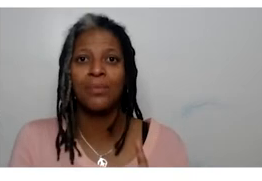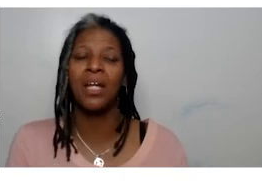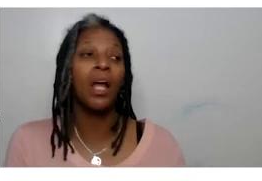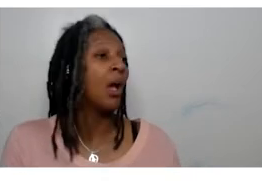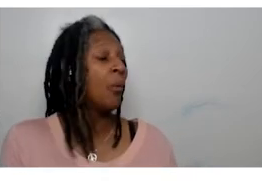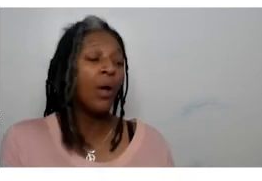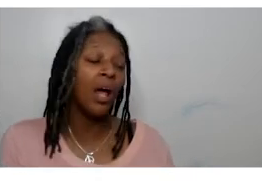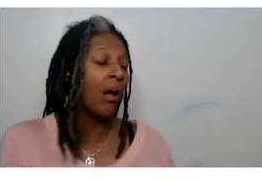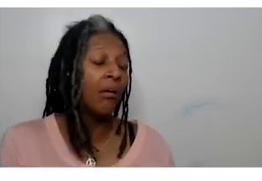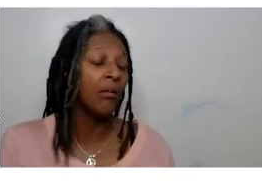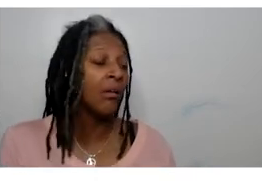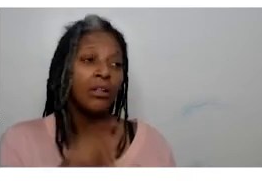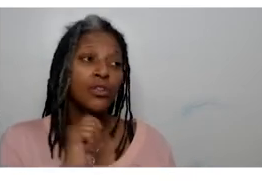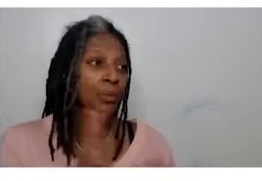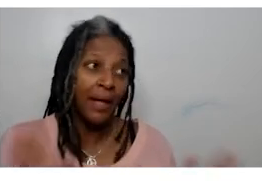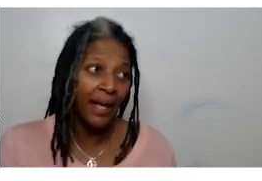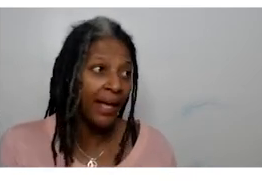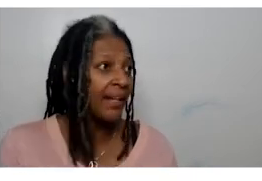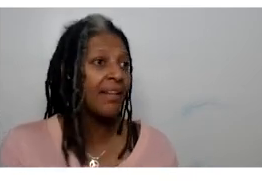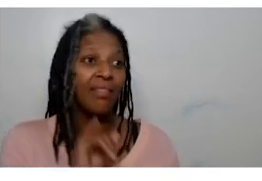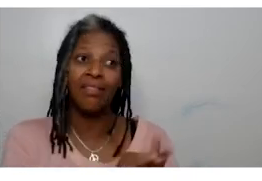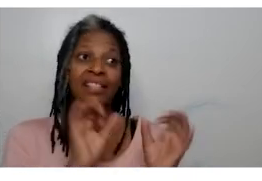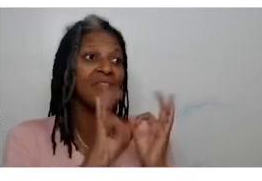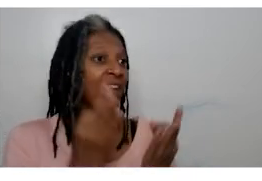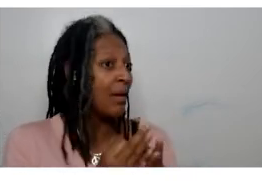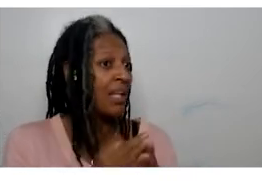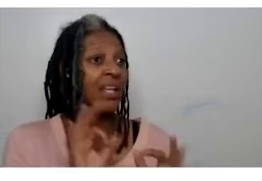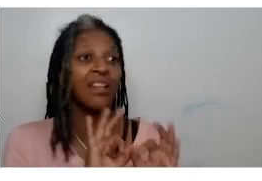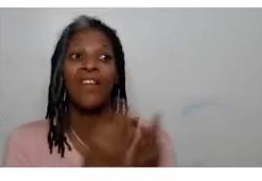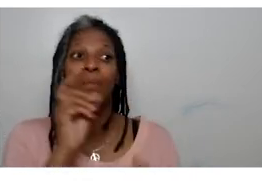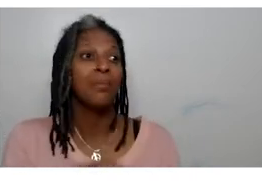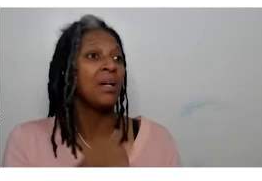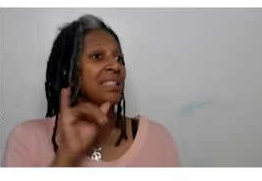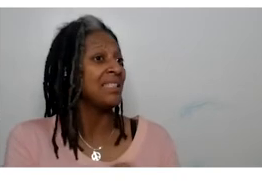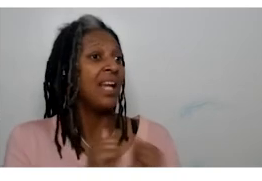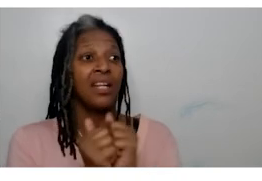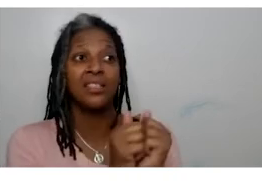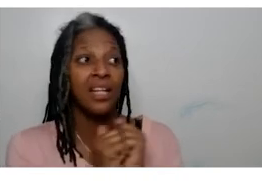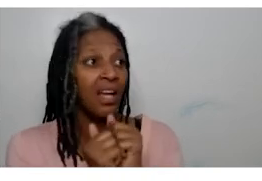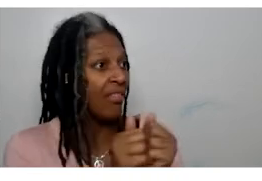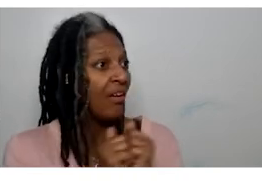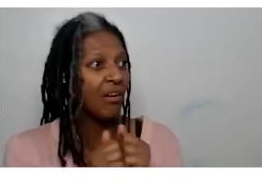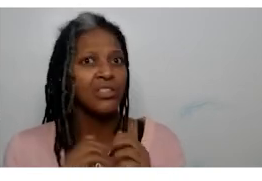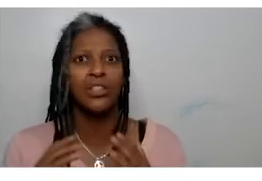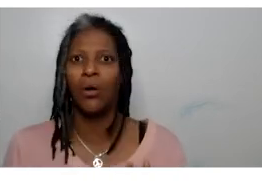let them go away because they're family. We have to keep the family together. And sometimes as you get older, you reflect on how did I keep